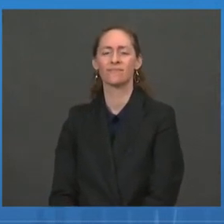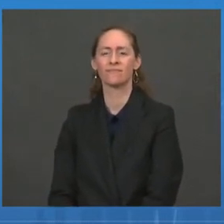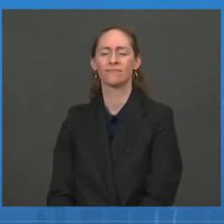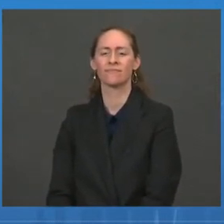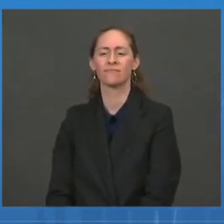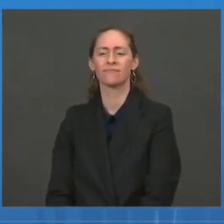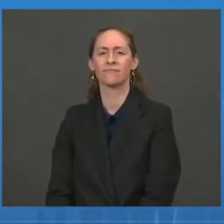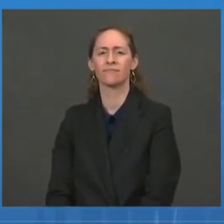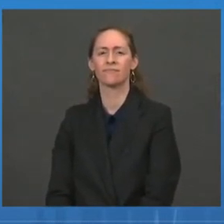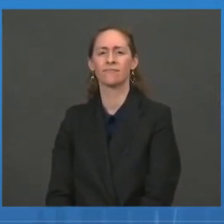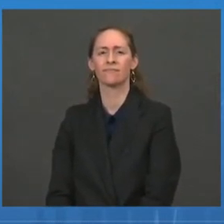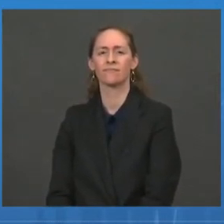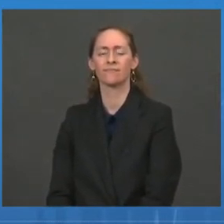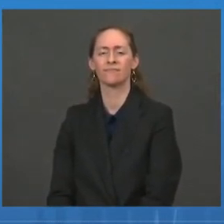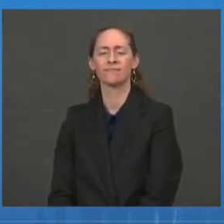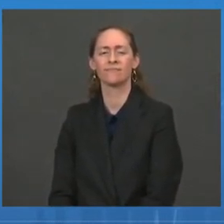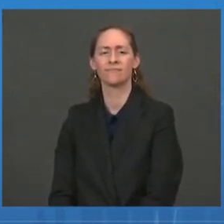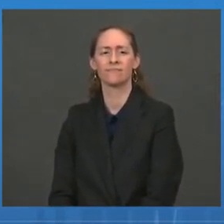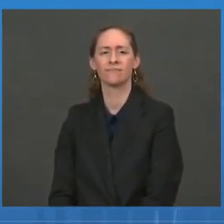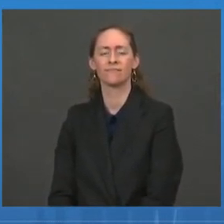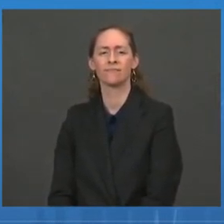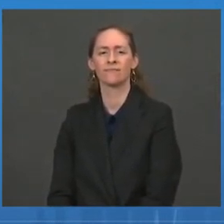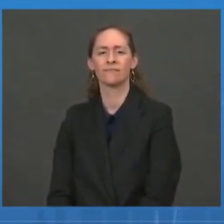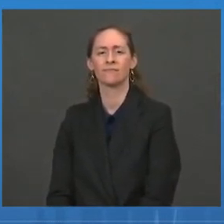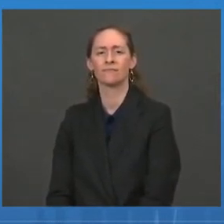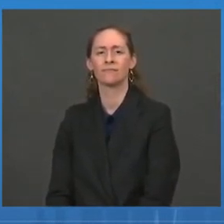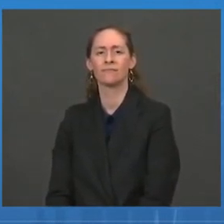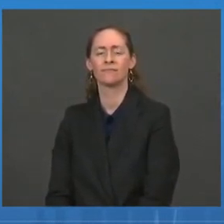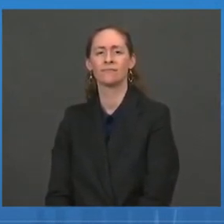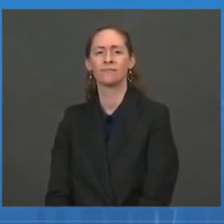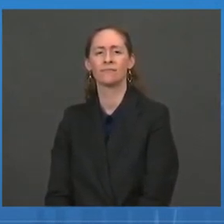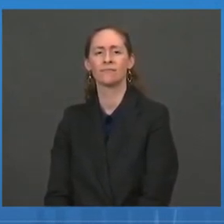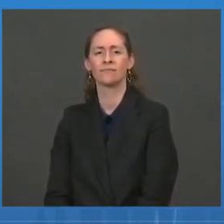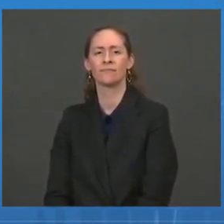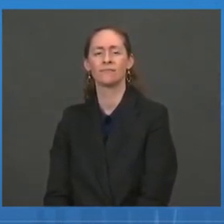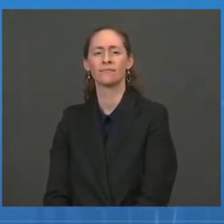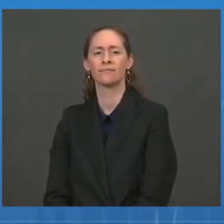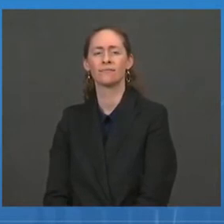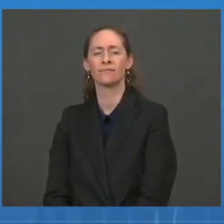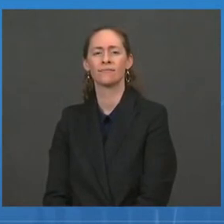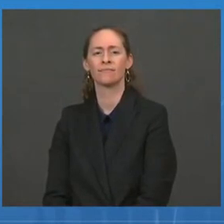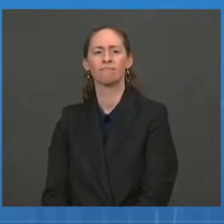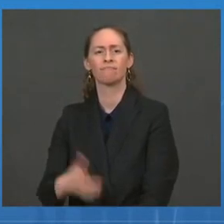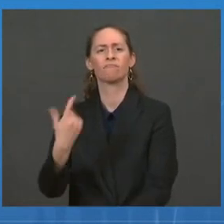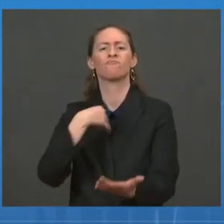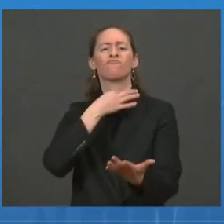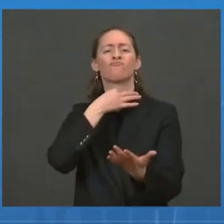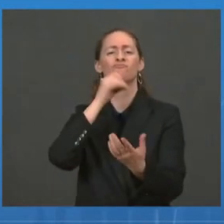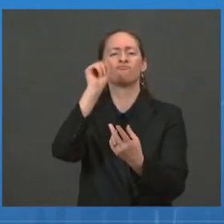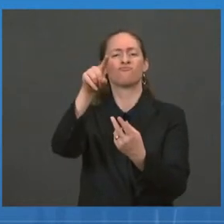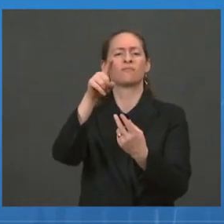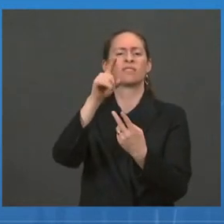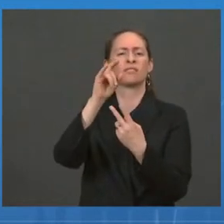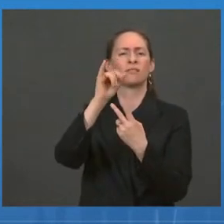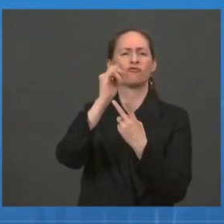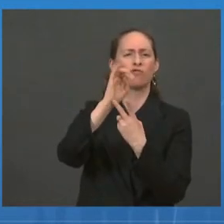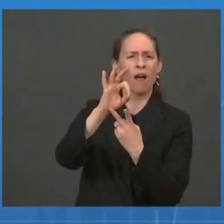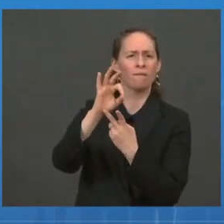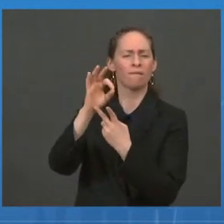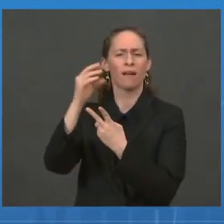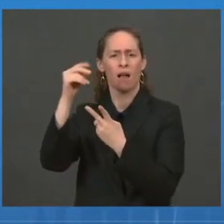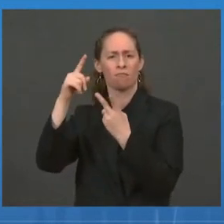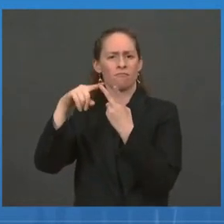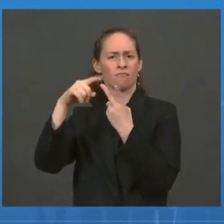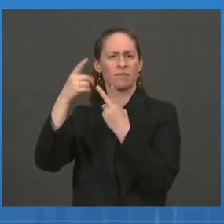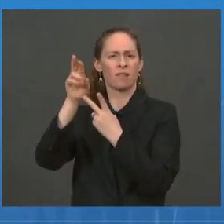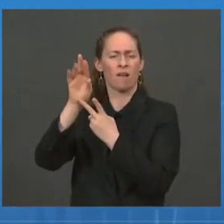much um this question is for jeff and for dr faushi president biden yesterday referenced the fact that before the u.s can be